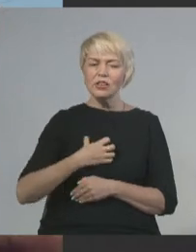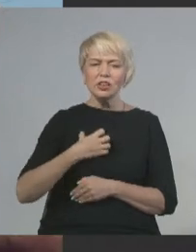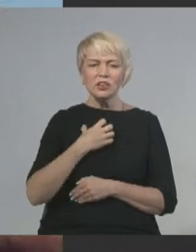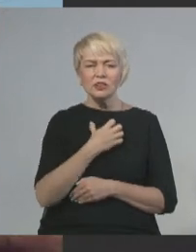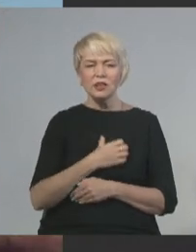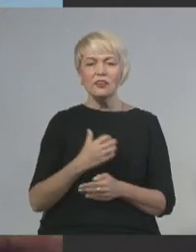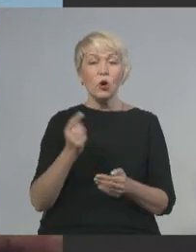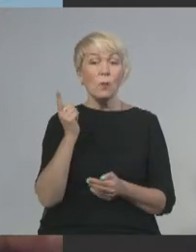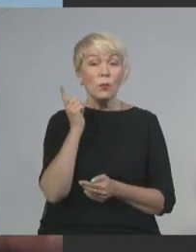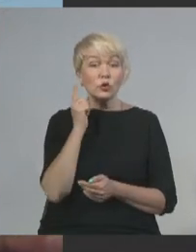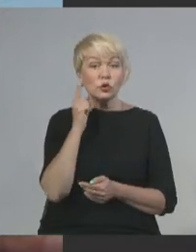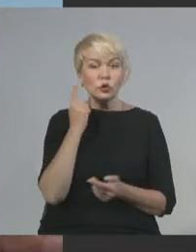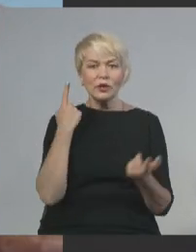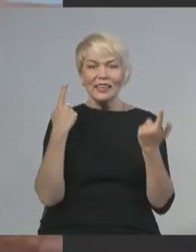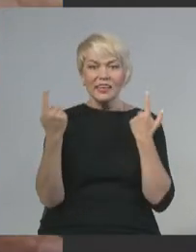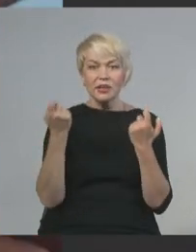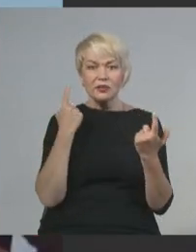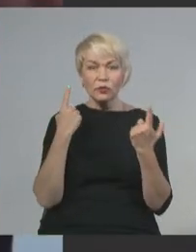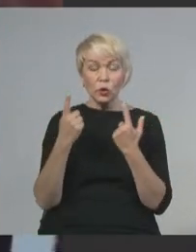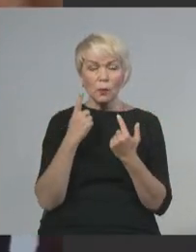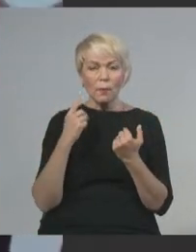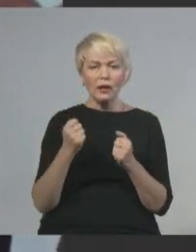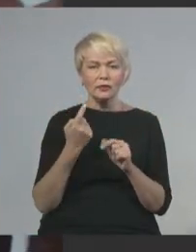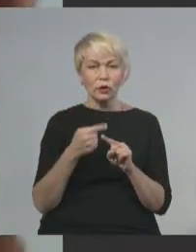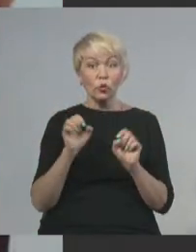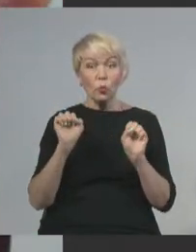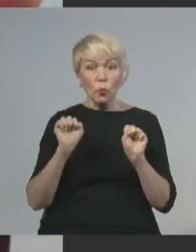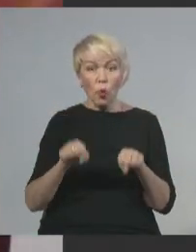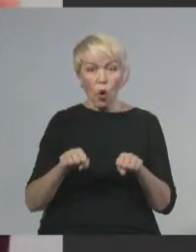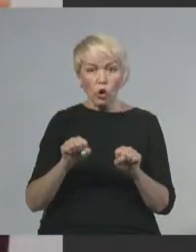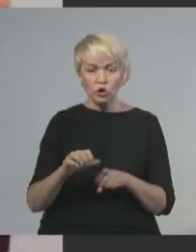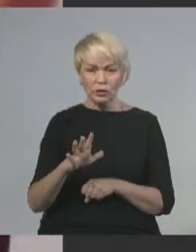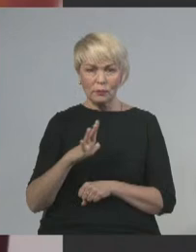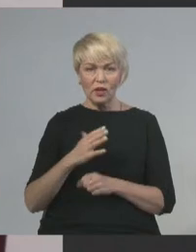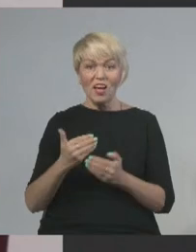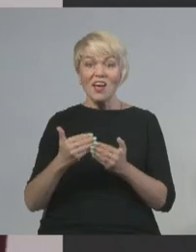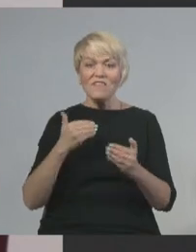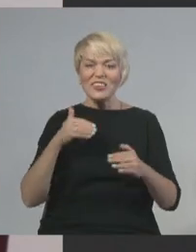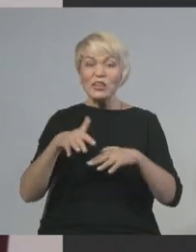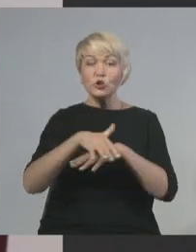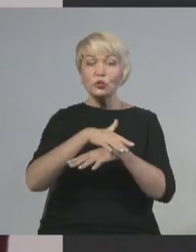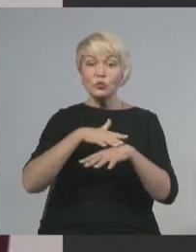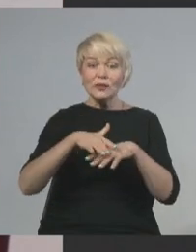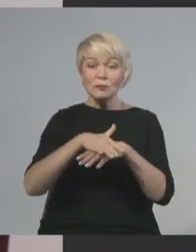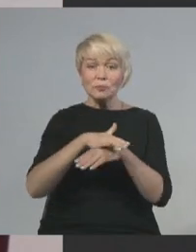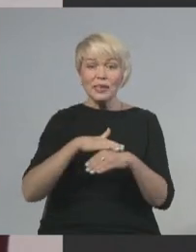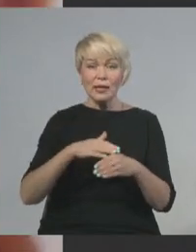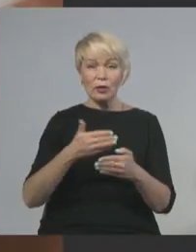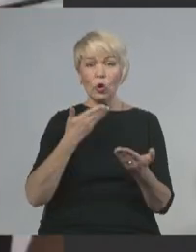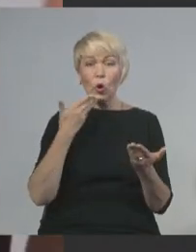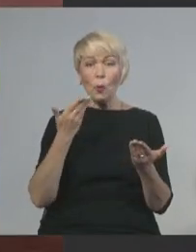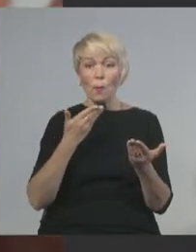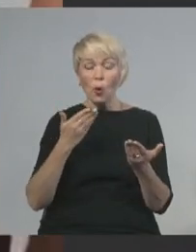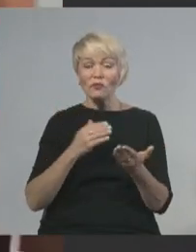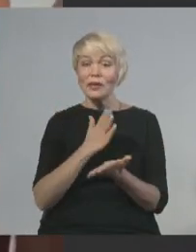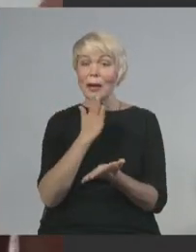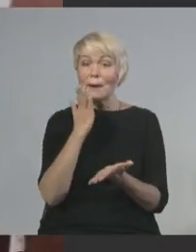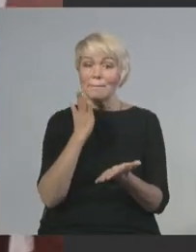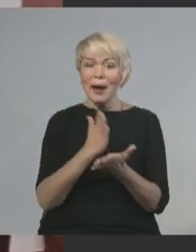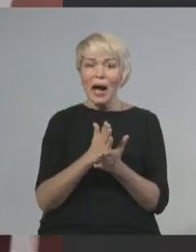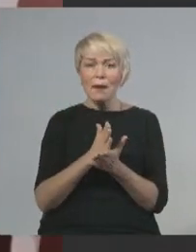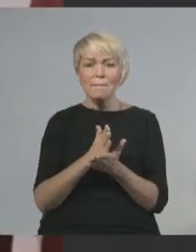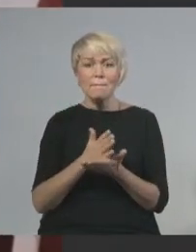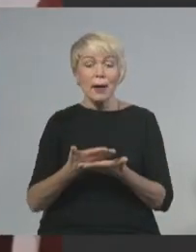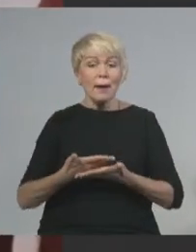media because we can reach any part of the territory any people and even if everything closed